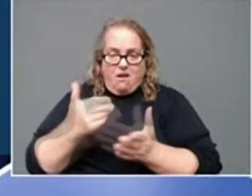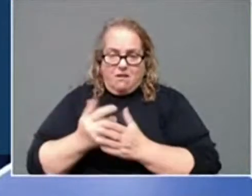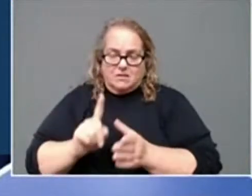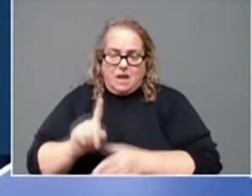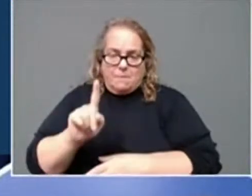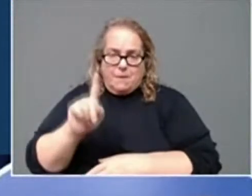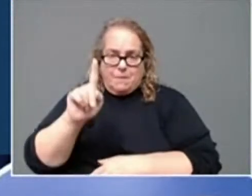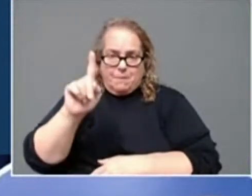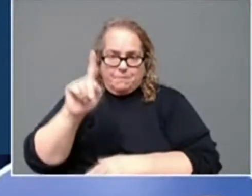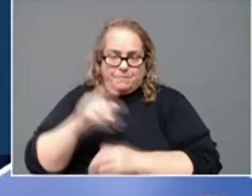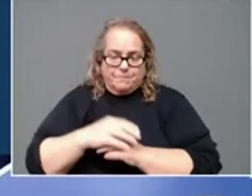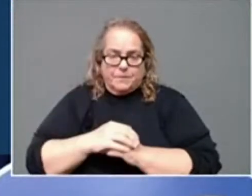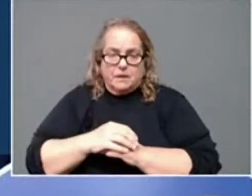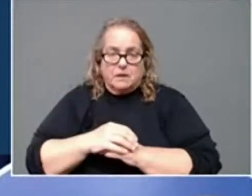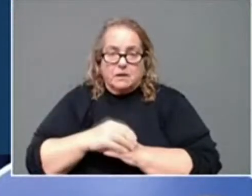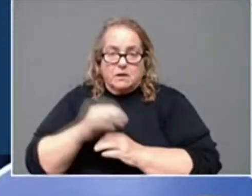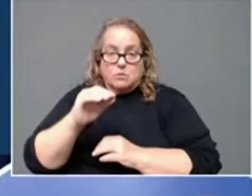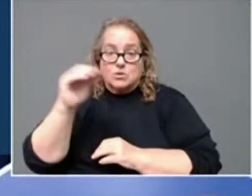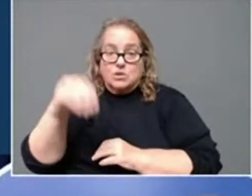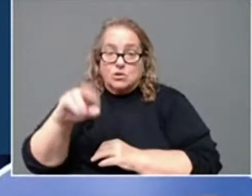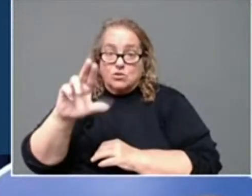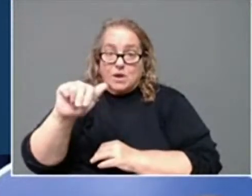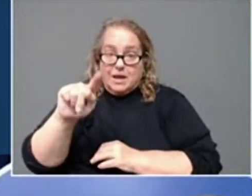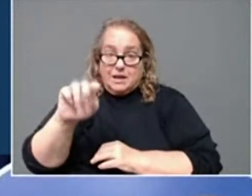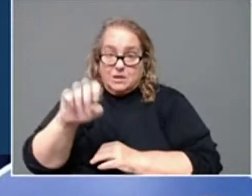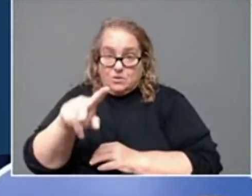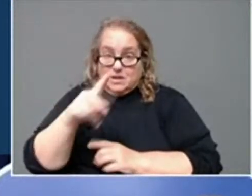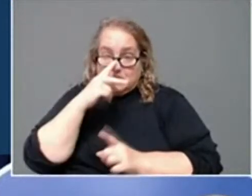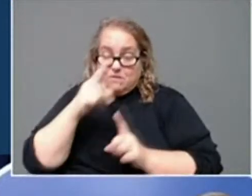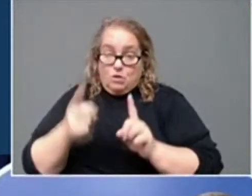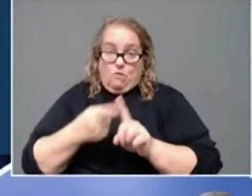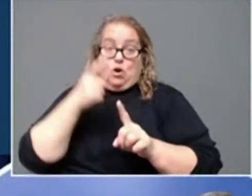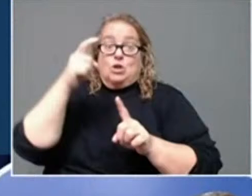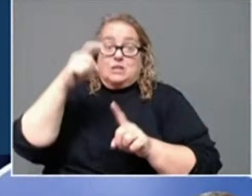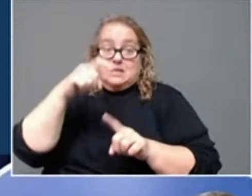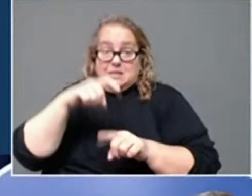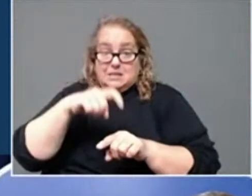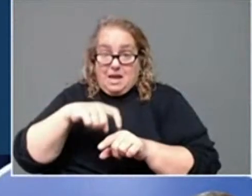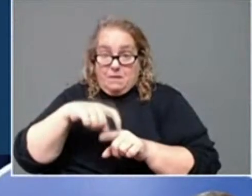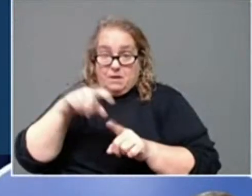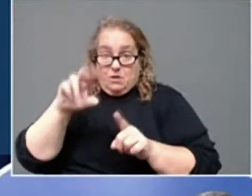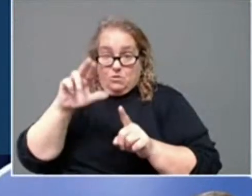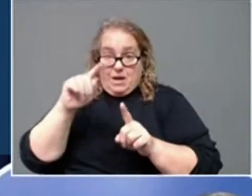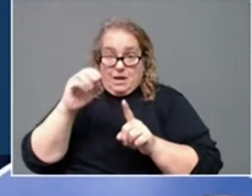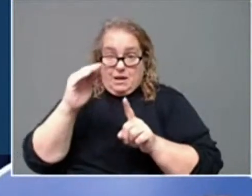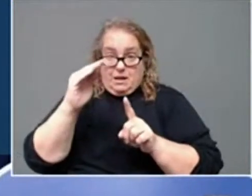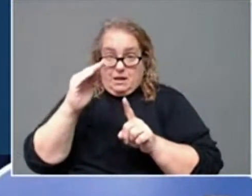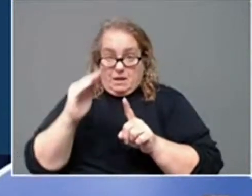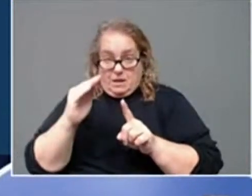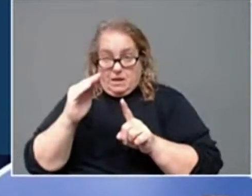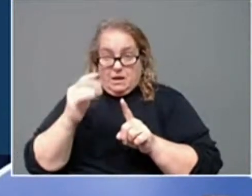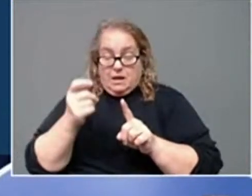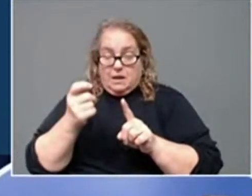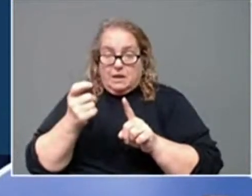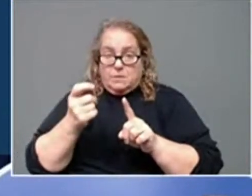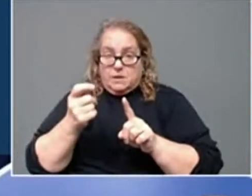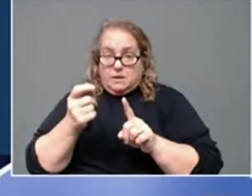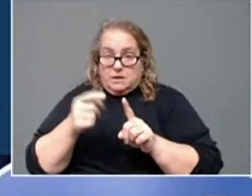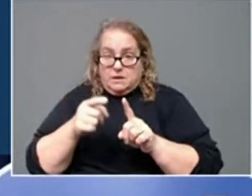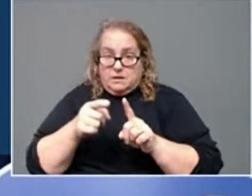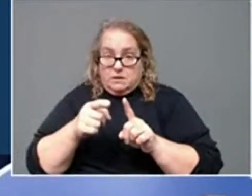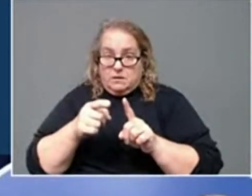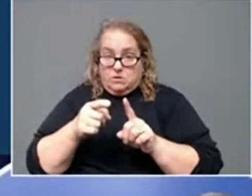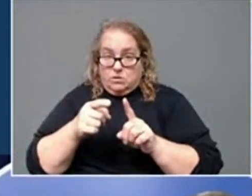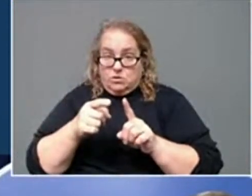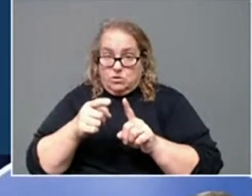Let's look at the positivity rate. Actually, for the first time, and the positivity rate, you know, it shows